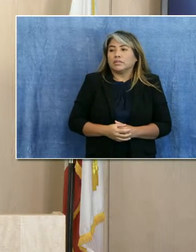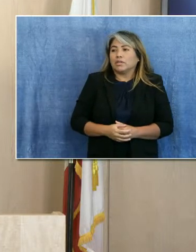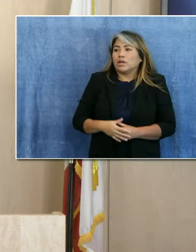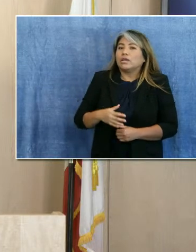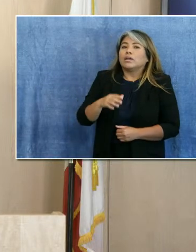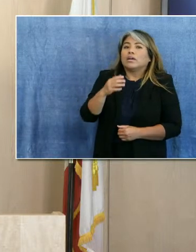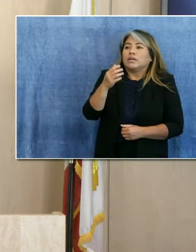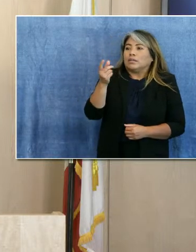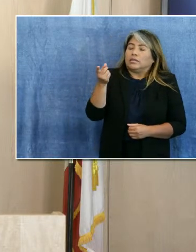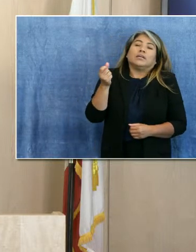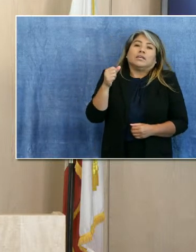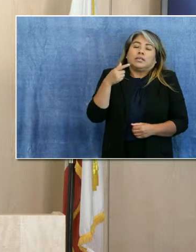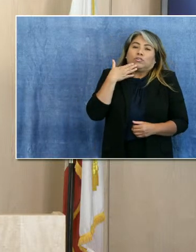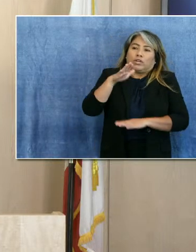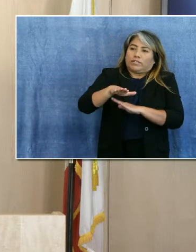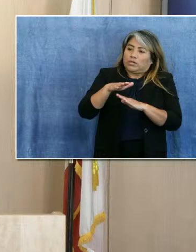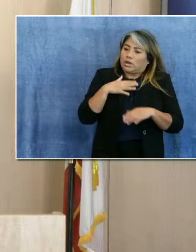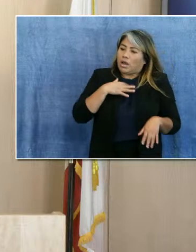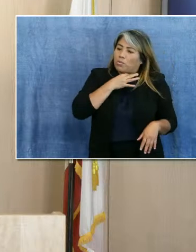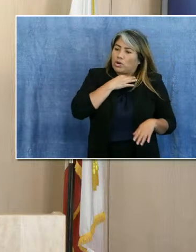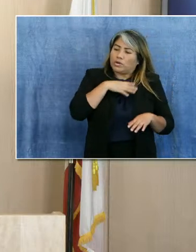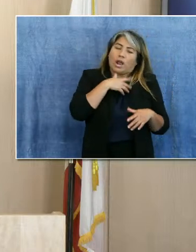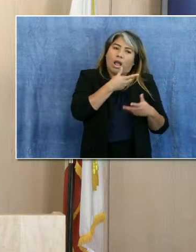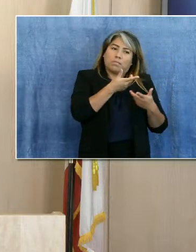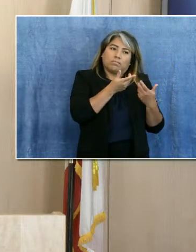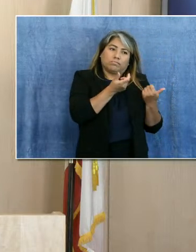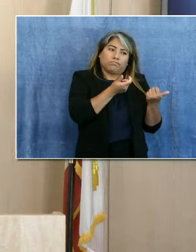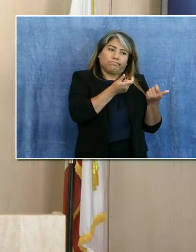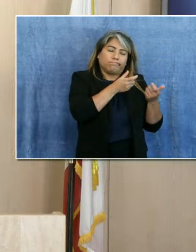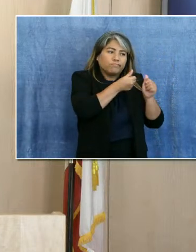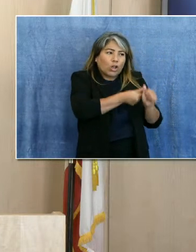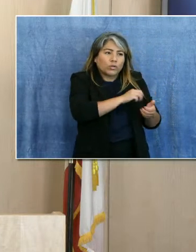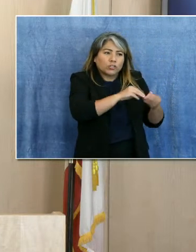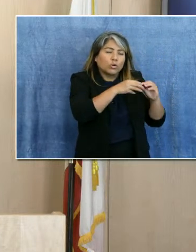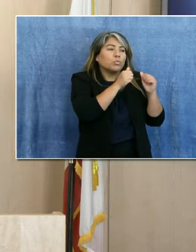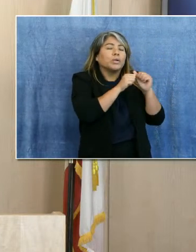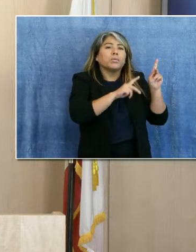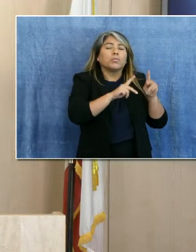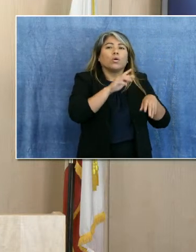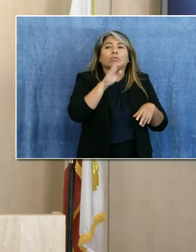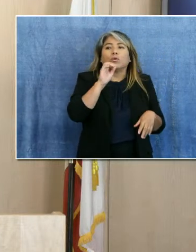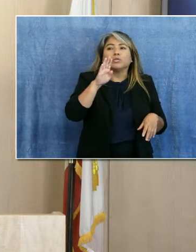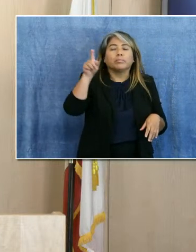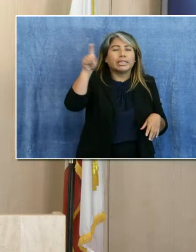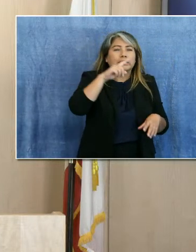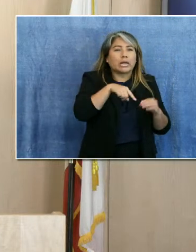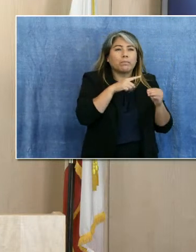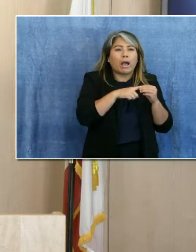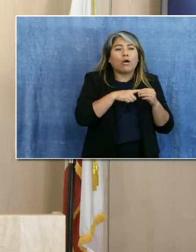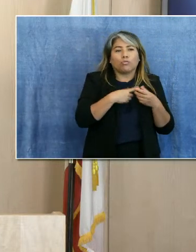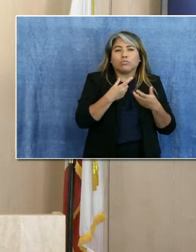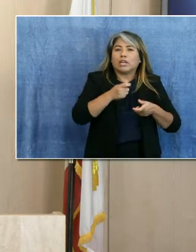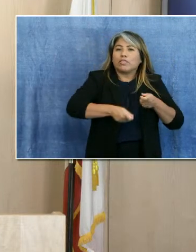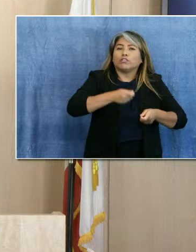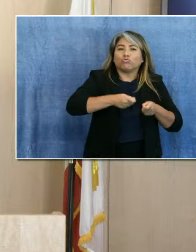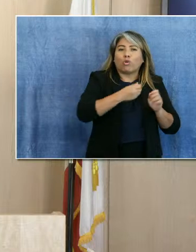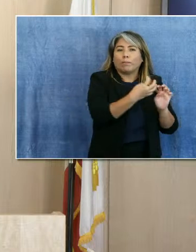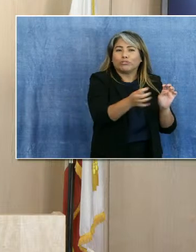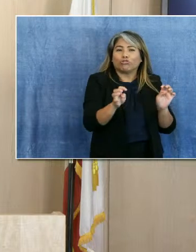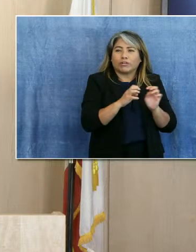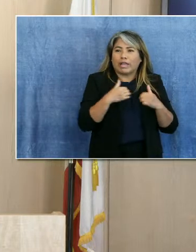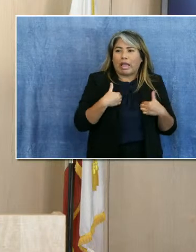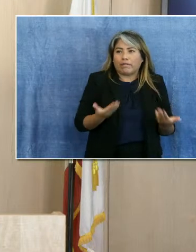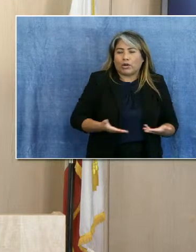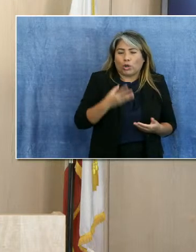afternoon. Yeah, I had just wondered, I'm on a story today with the people in Ocean Beach over the drum circle that they have out here